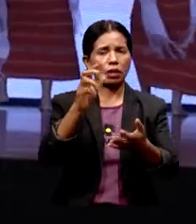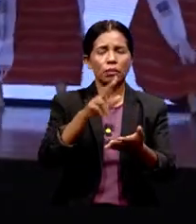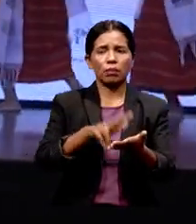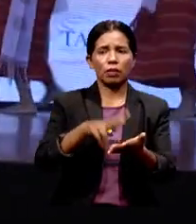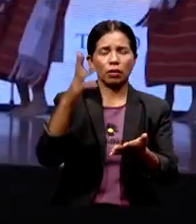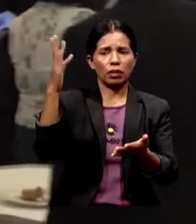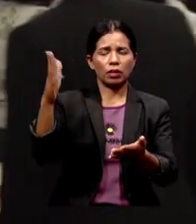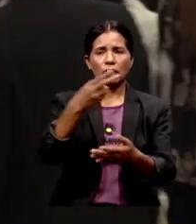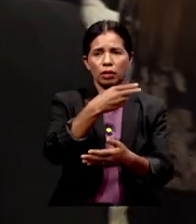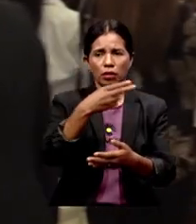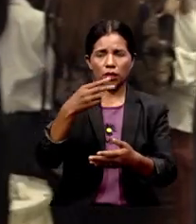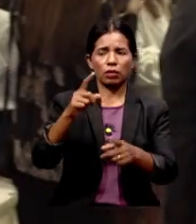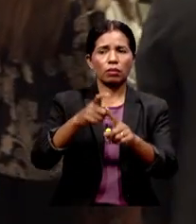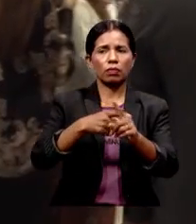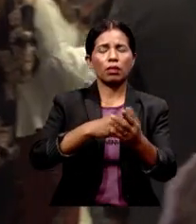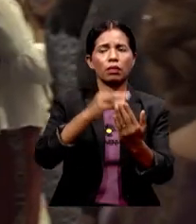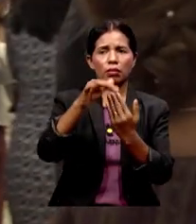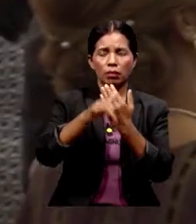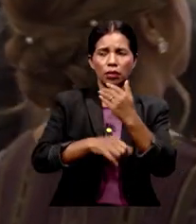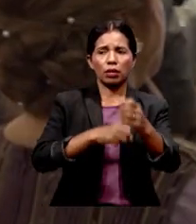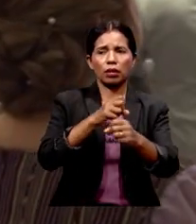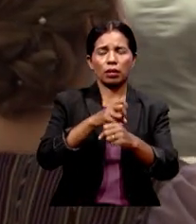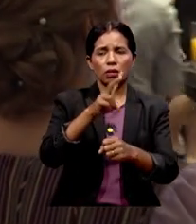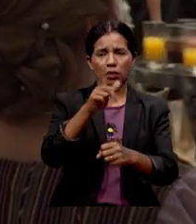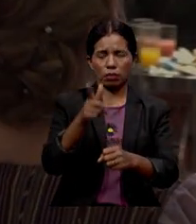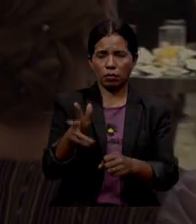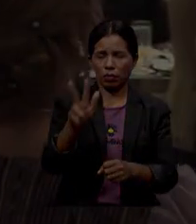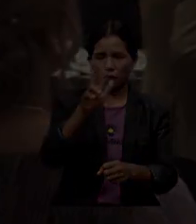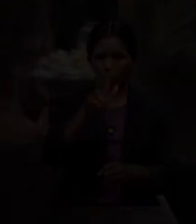Labuan Bajo Indonesia fulan mayu tinang riuroran resintolo, Maritu da Costa, ZMN.